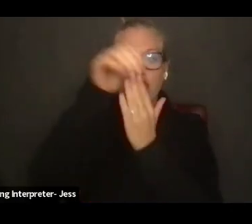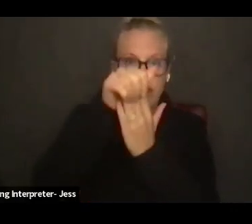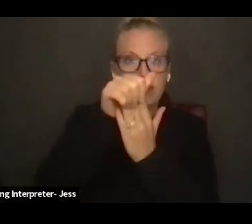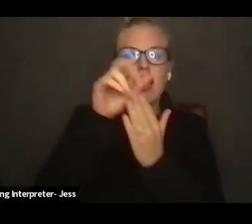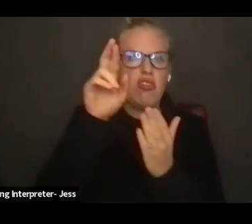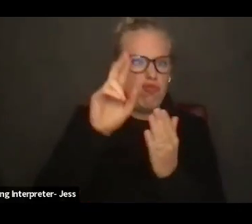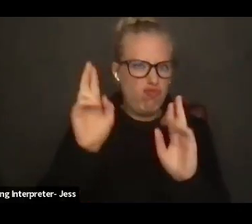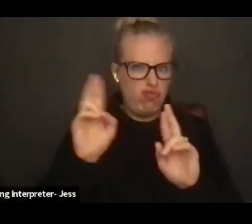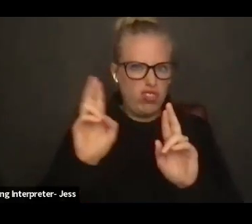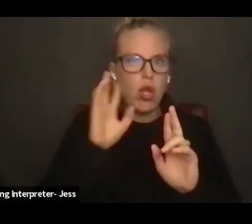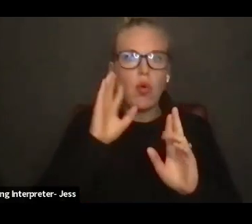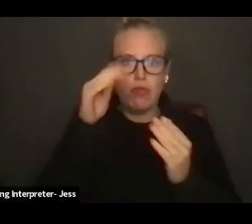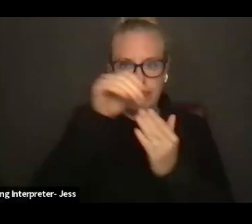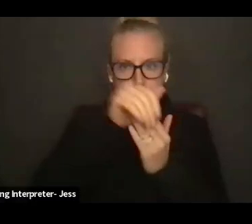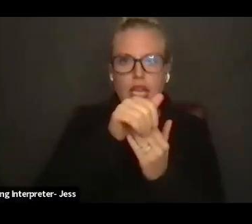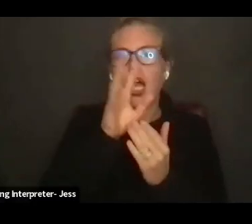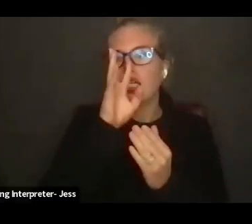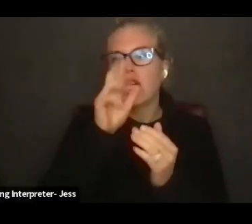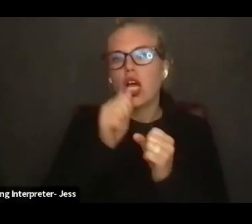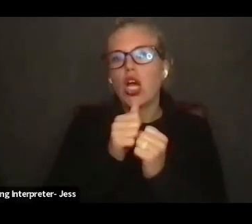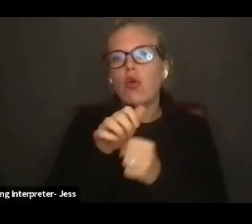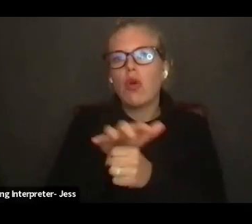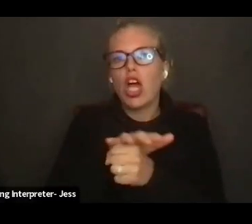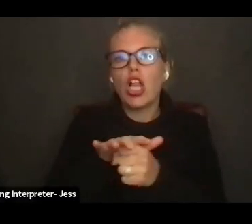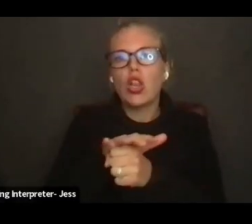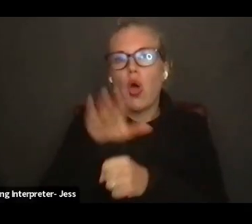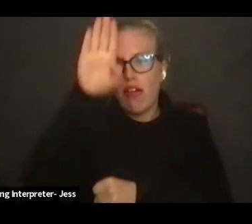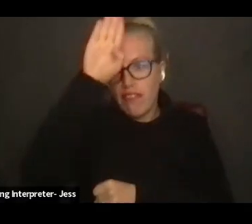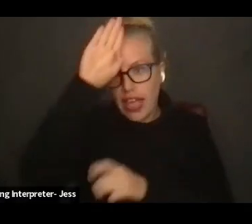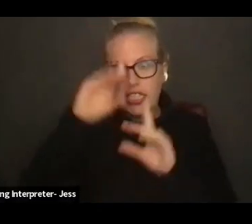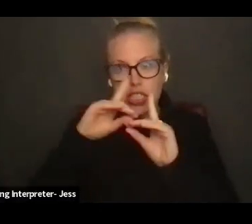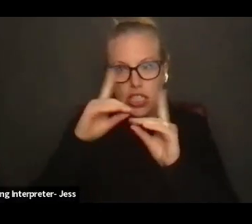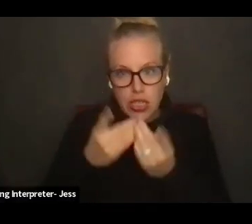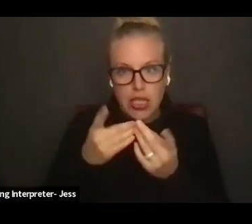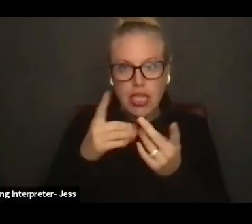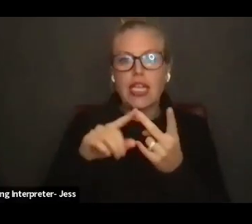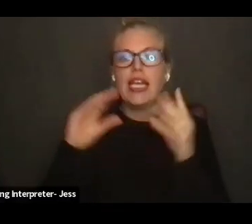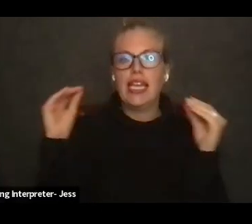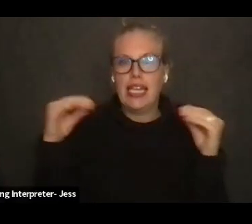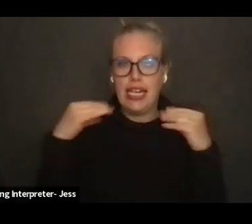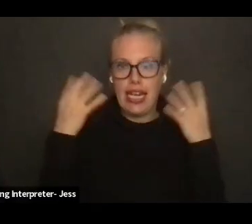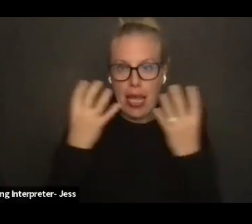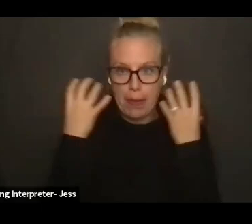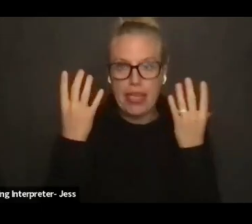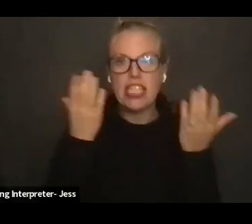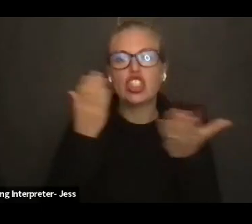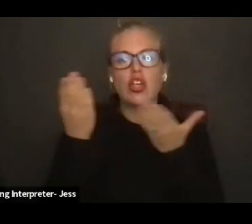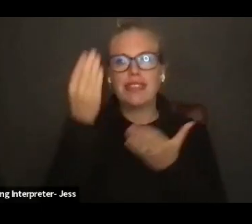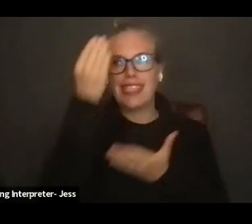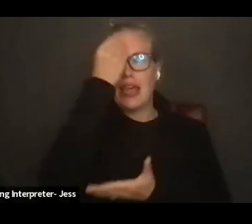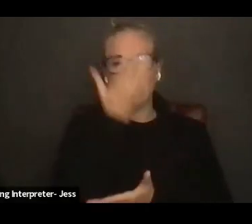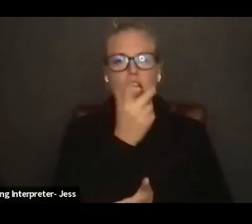refrigerator, but talk to your local fire department, ambulance service, and they'll let you know.